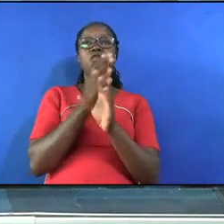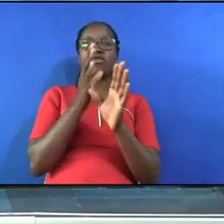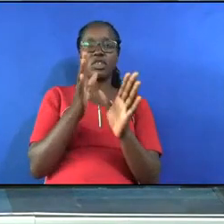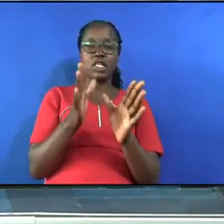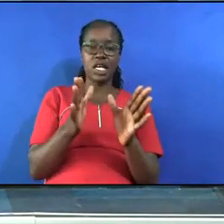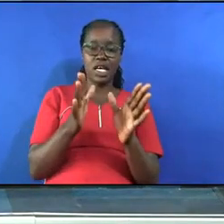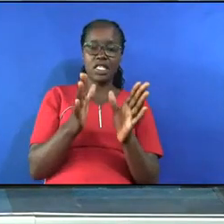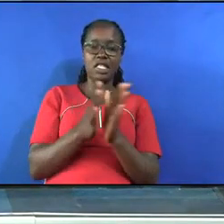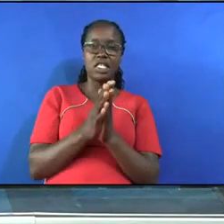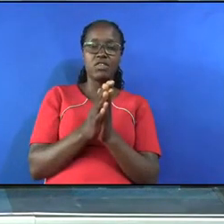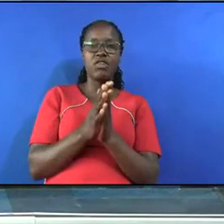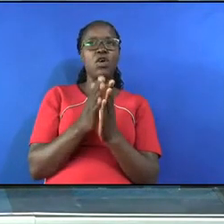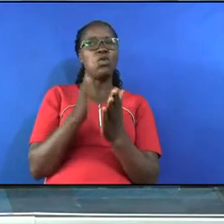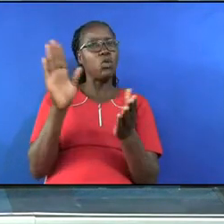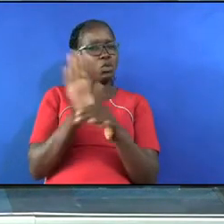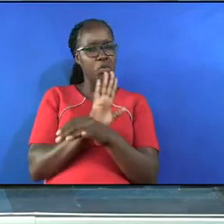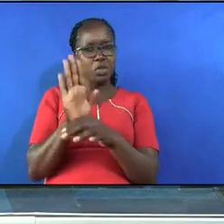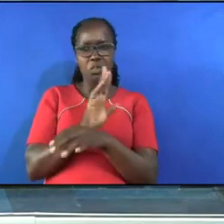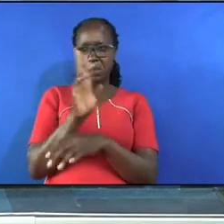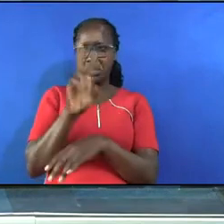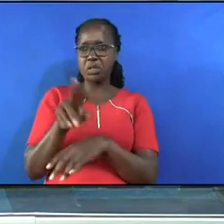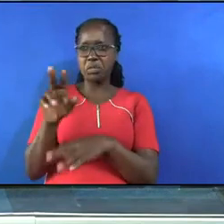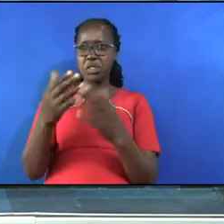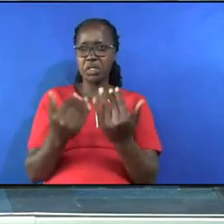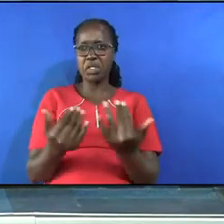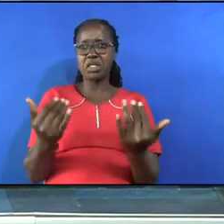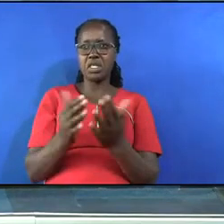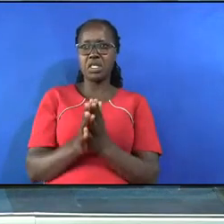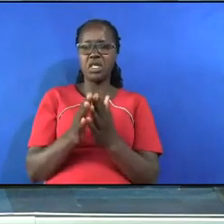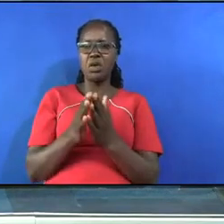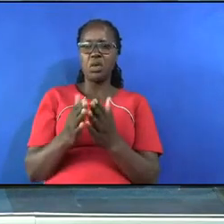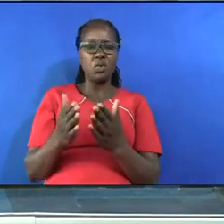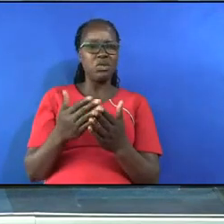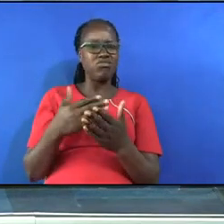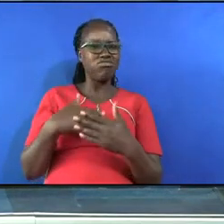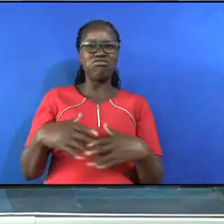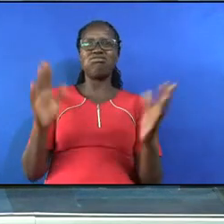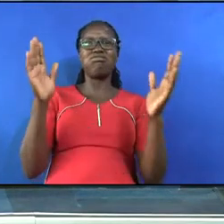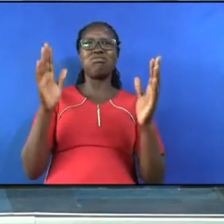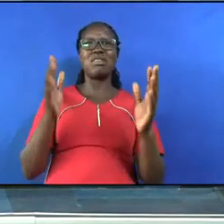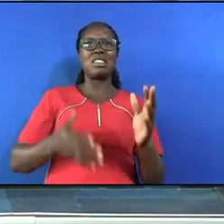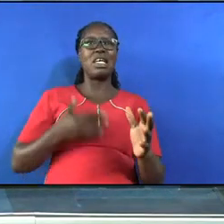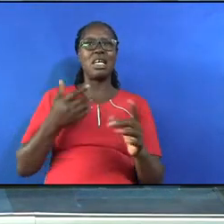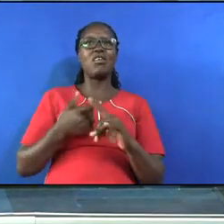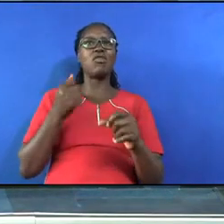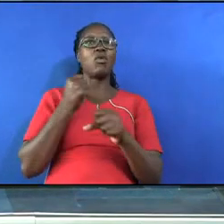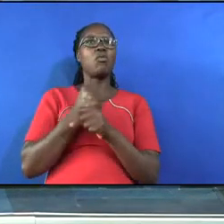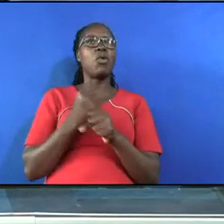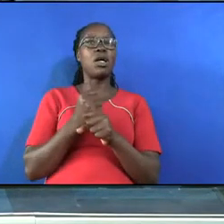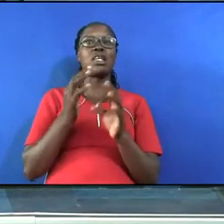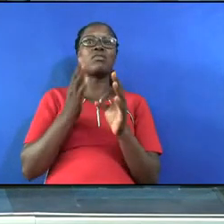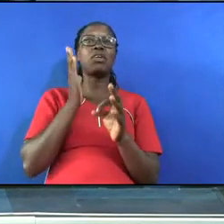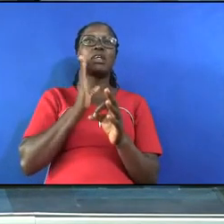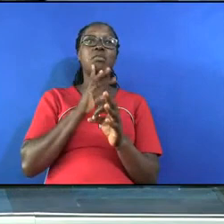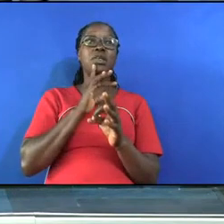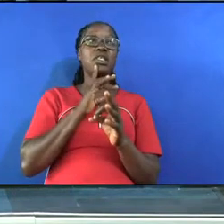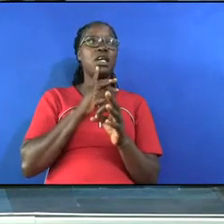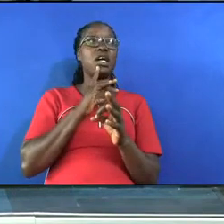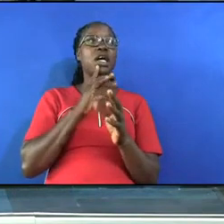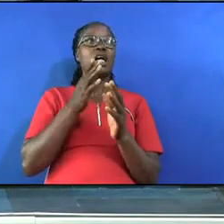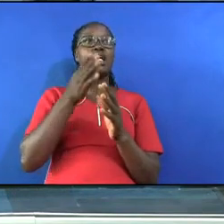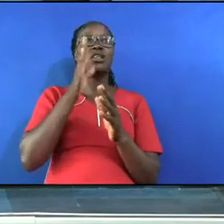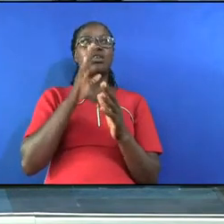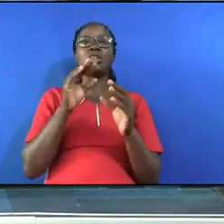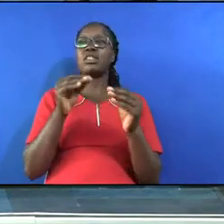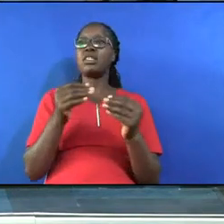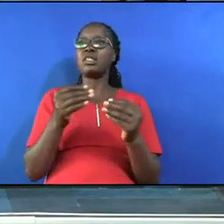we are busy despising our children, we dismiss them in anger. I mean, you are from work if you are a parent and your boss has given